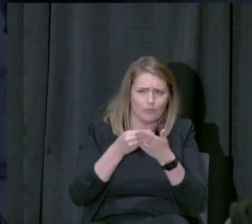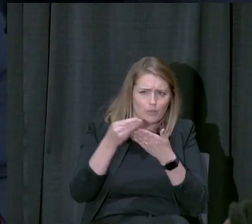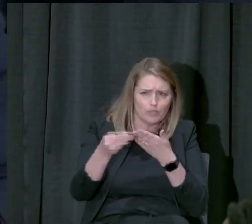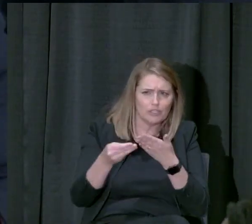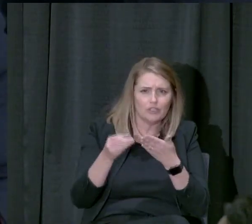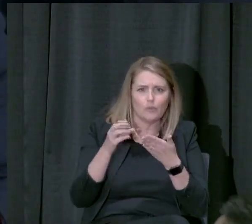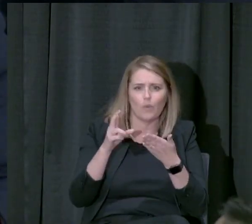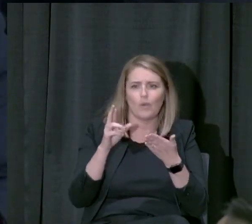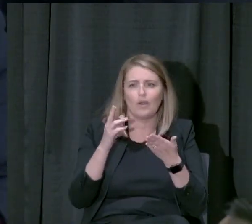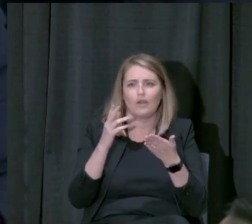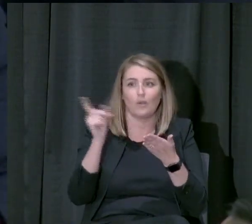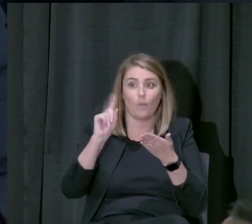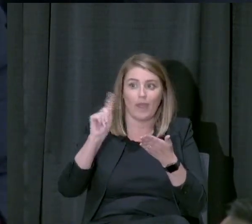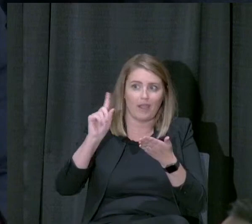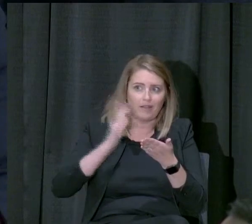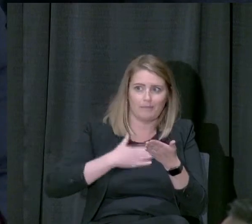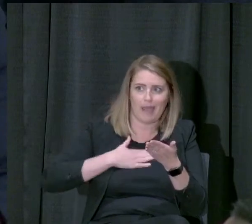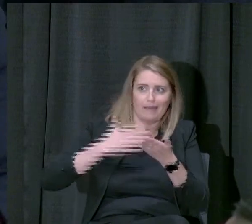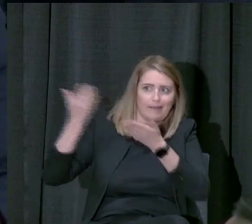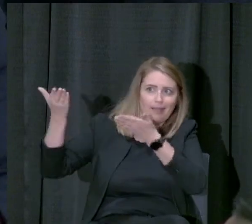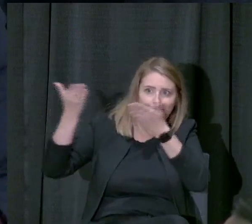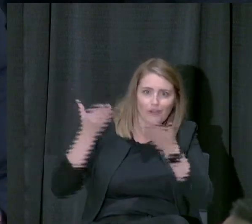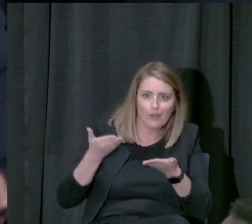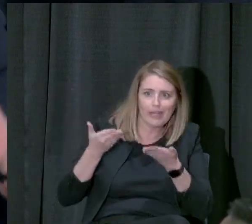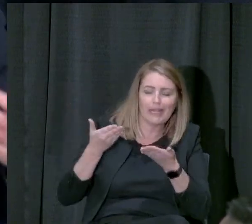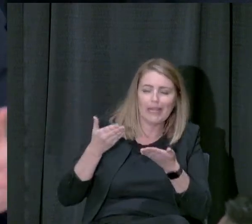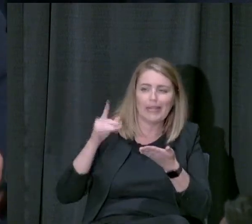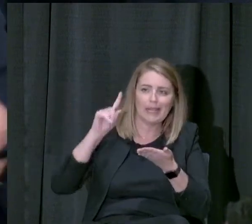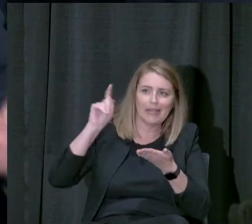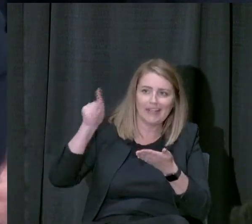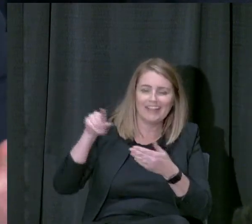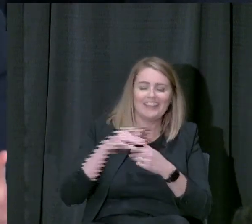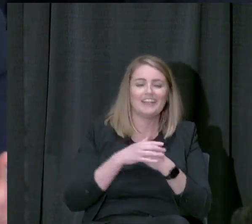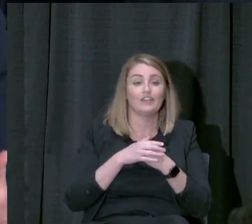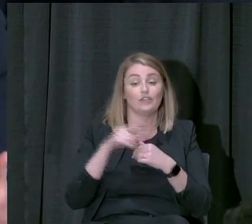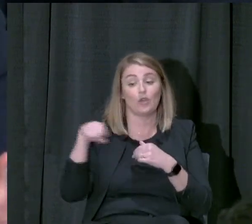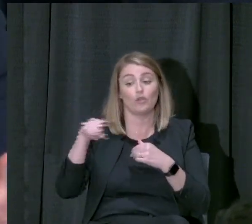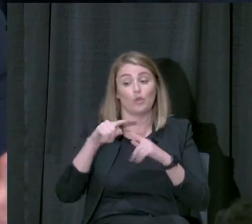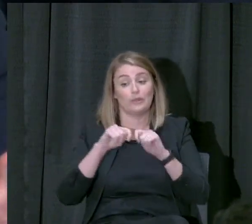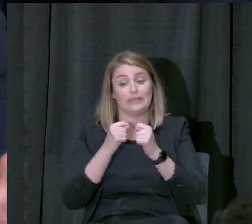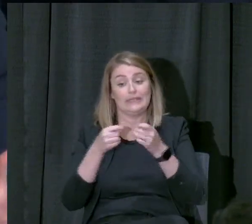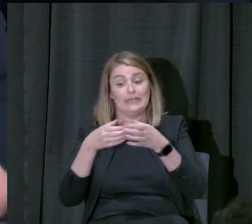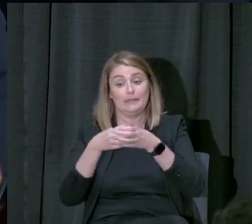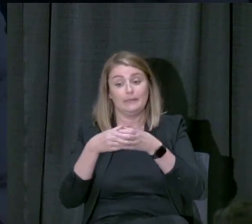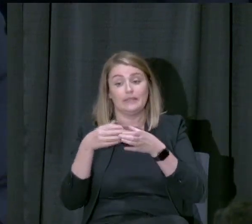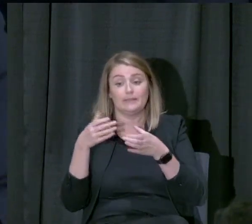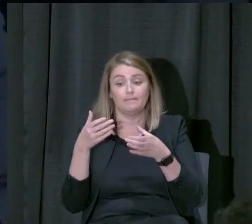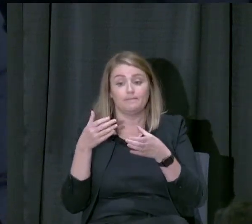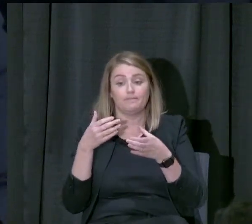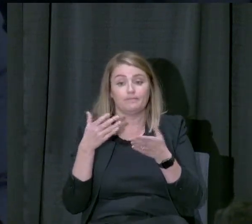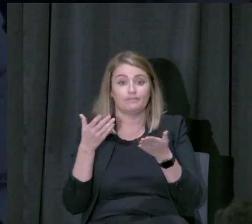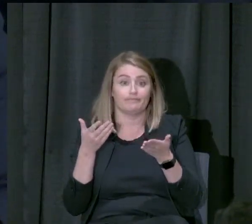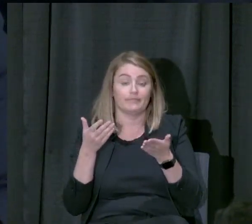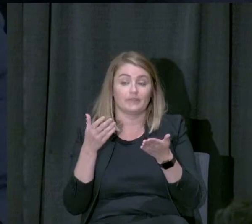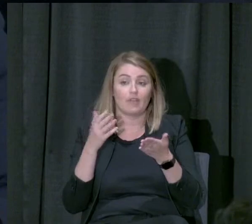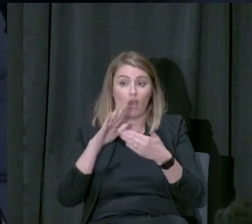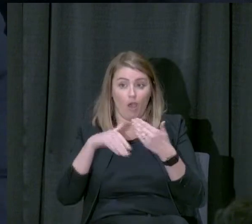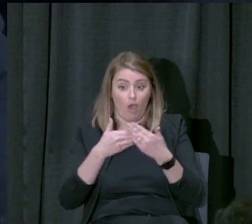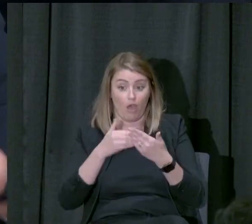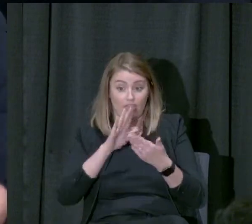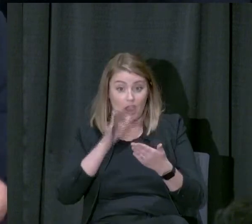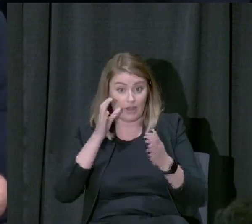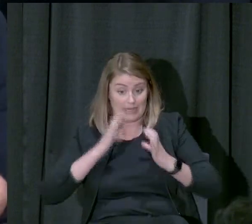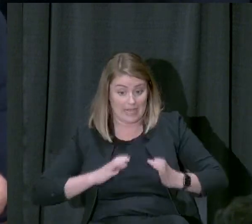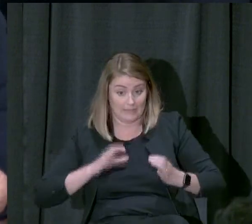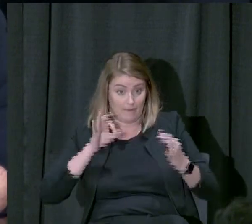where are their deliveries. And those teams take note of the customer feedback, and they share